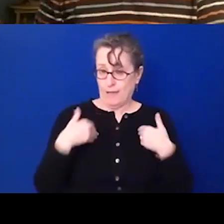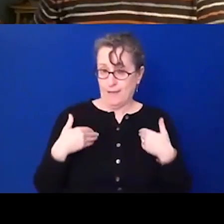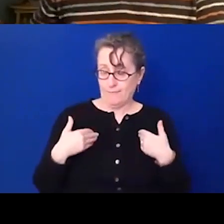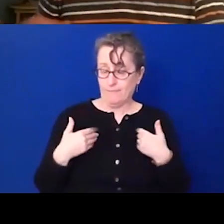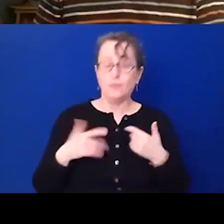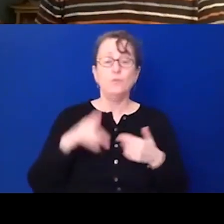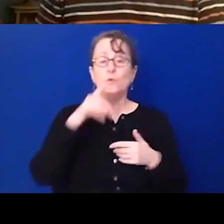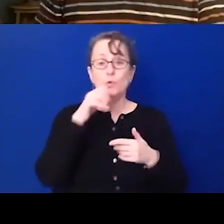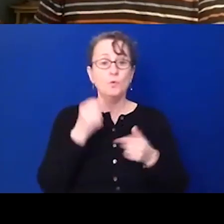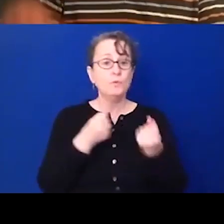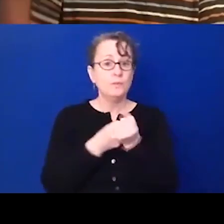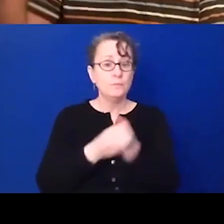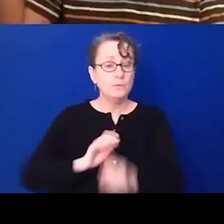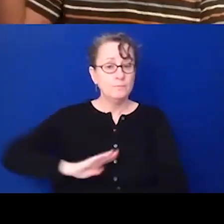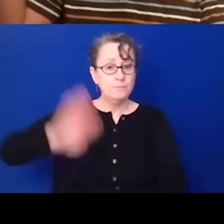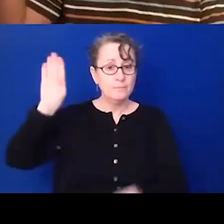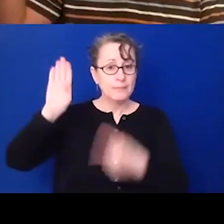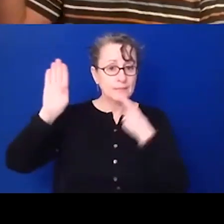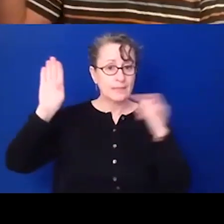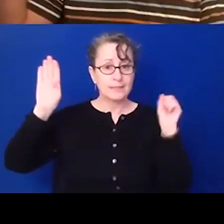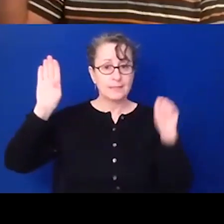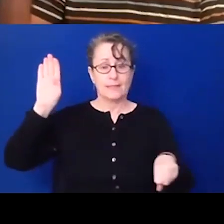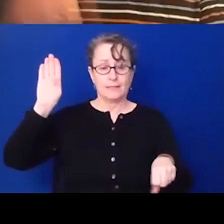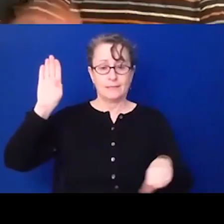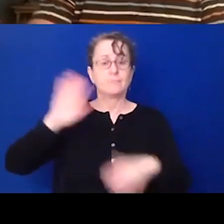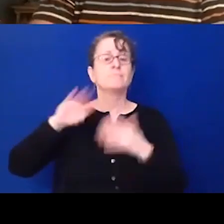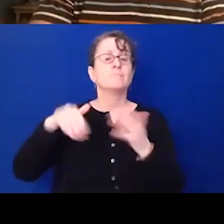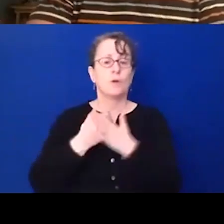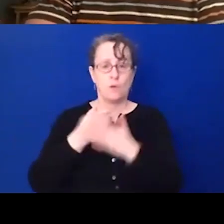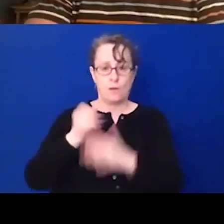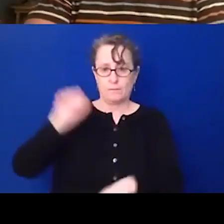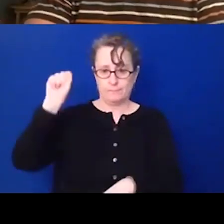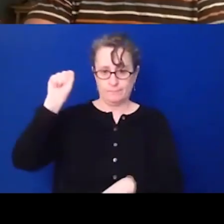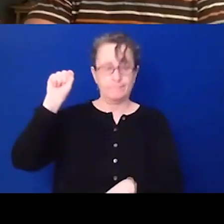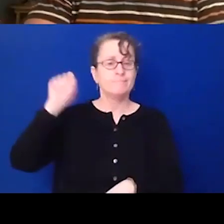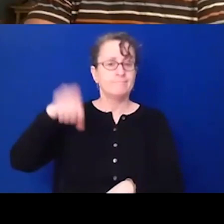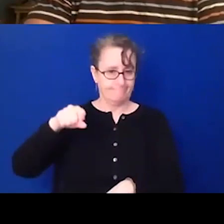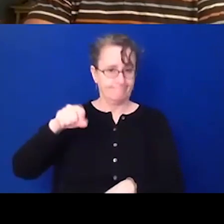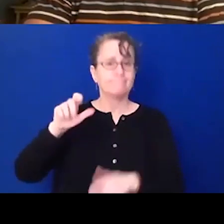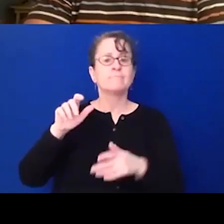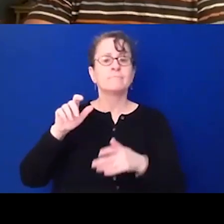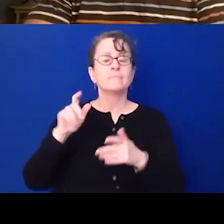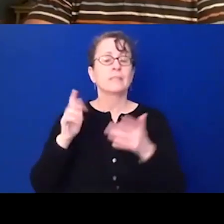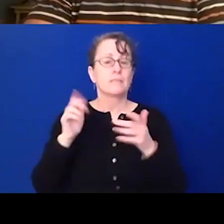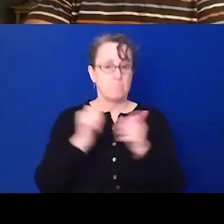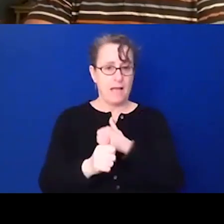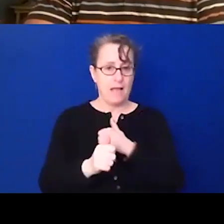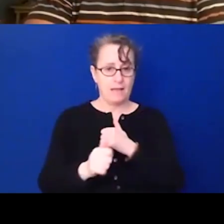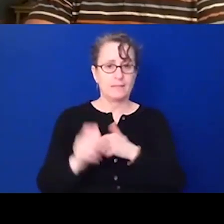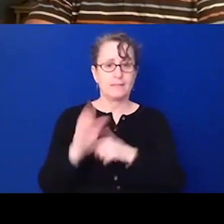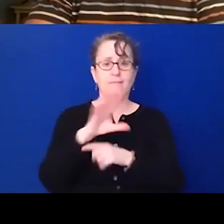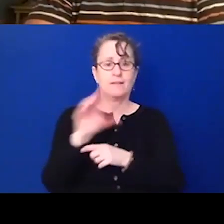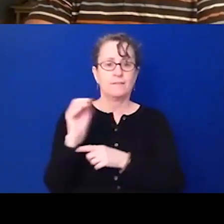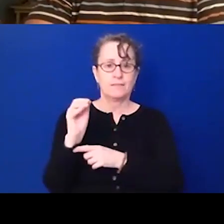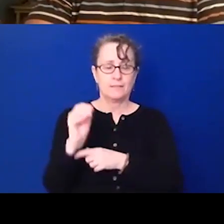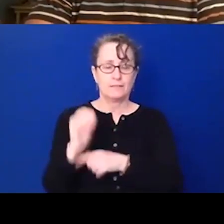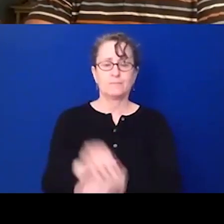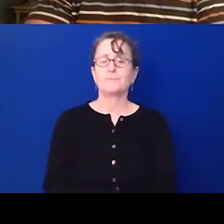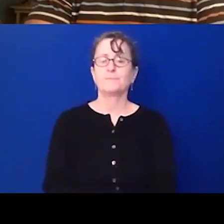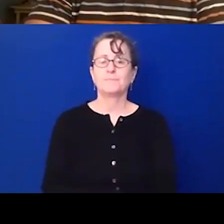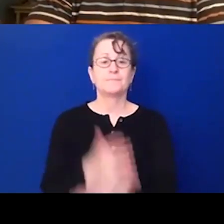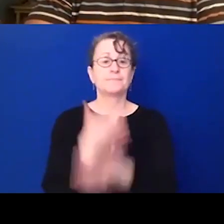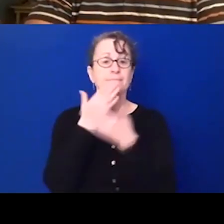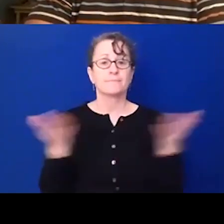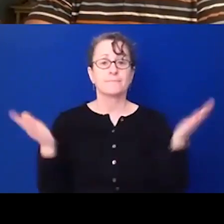your hand and say aye. Aye. Aye. And here we are, 5-0. The motion has carried. Thank you very